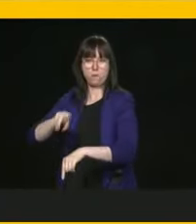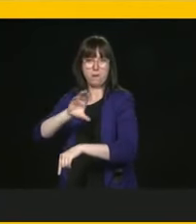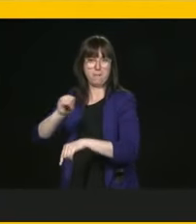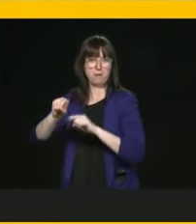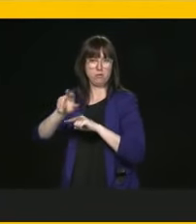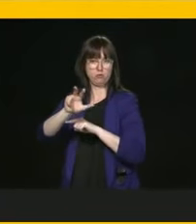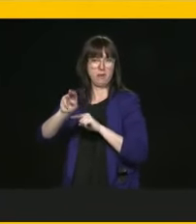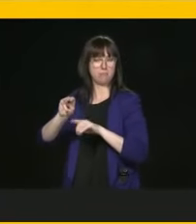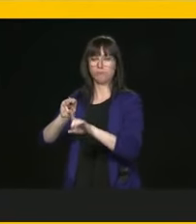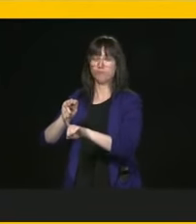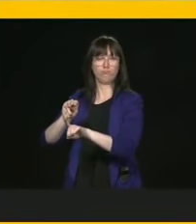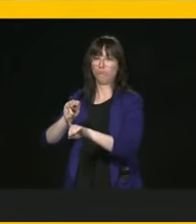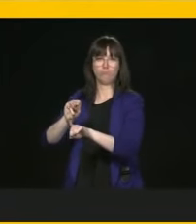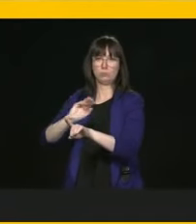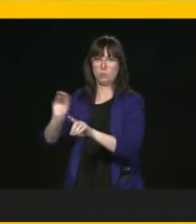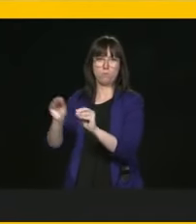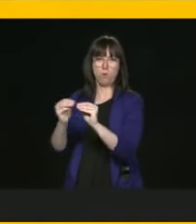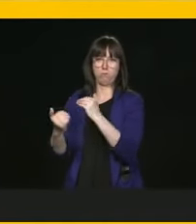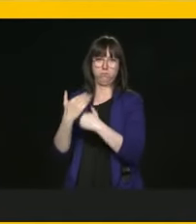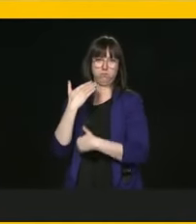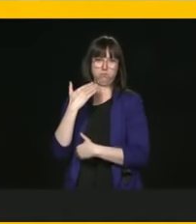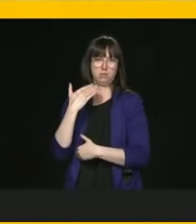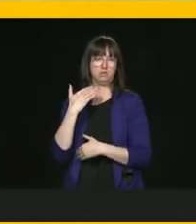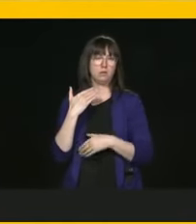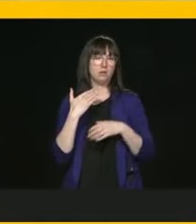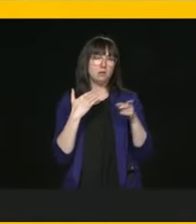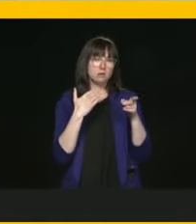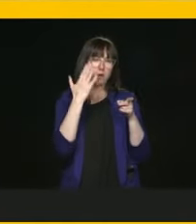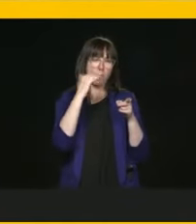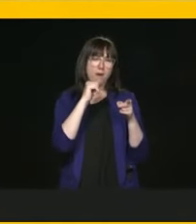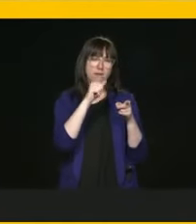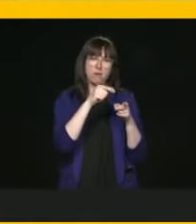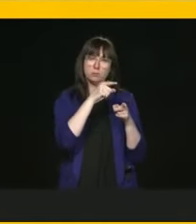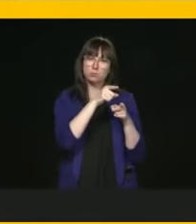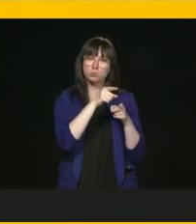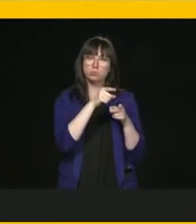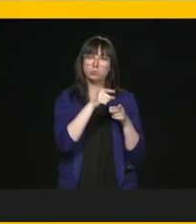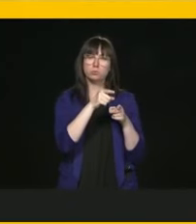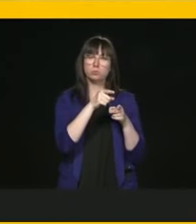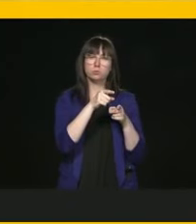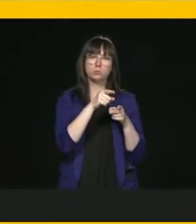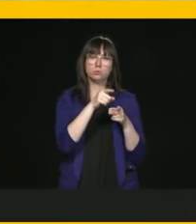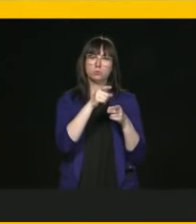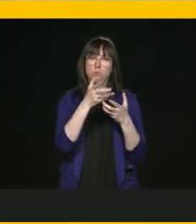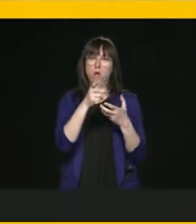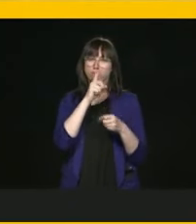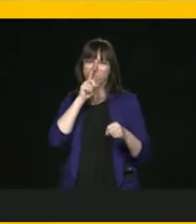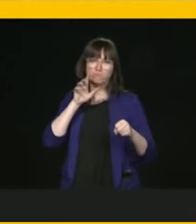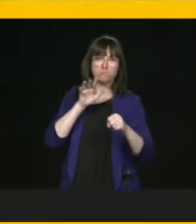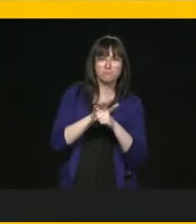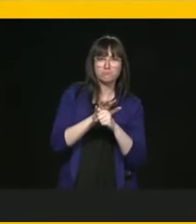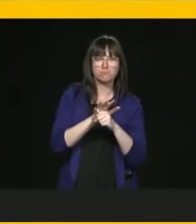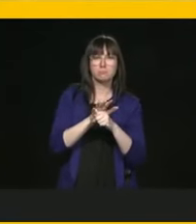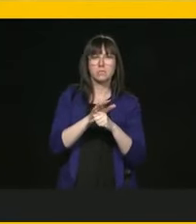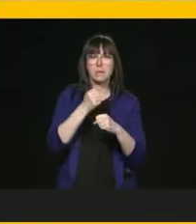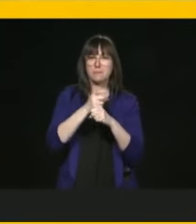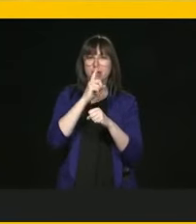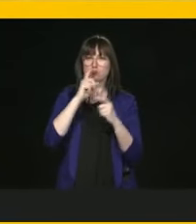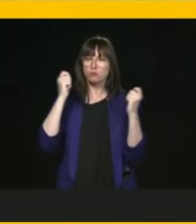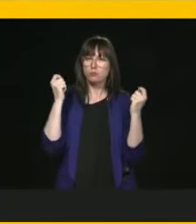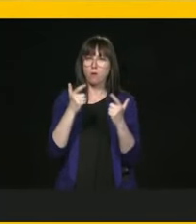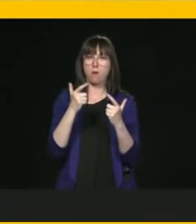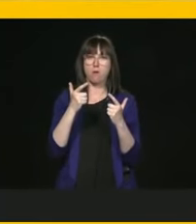idea to get some additional guarantees so that all those companies providing gowns and masks and so forth